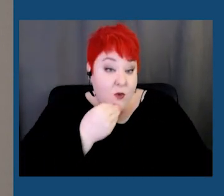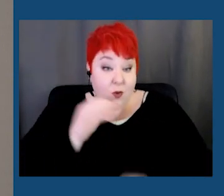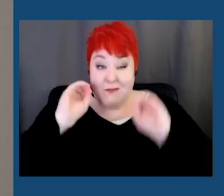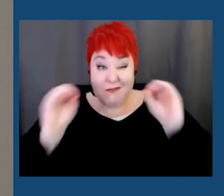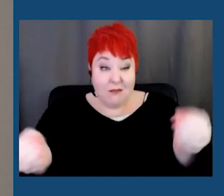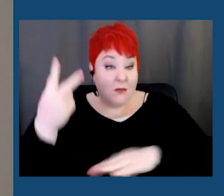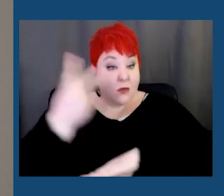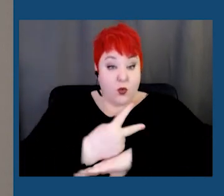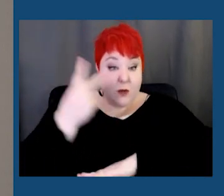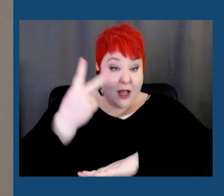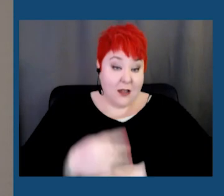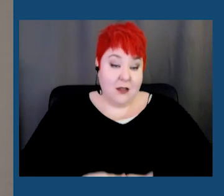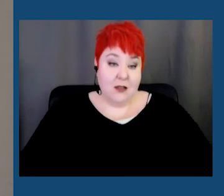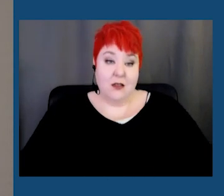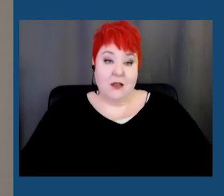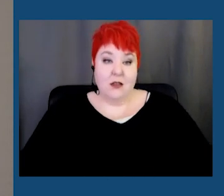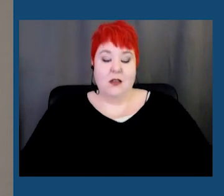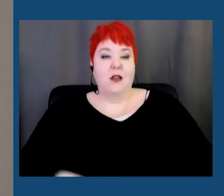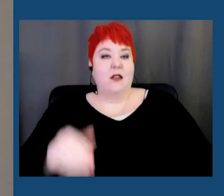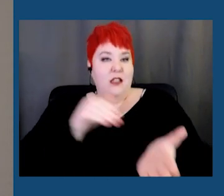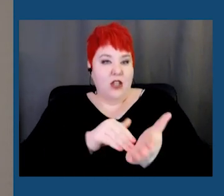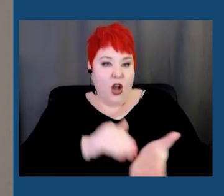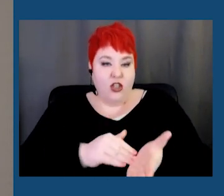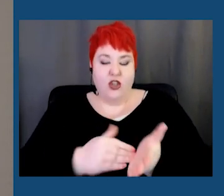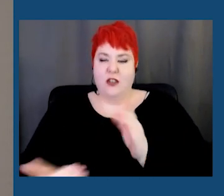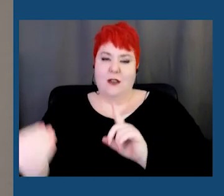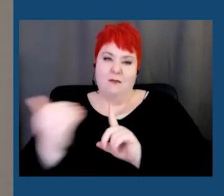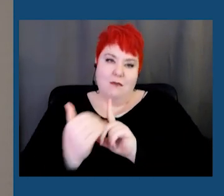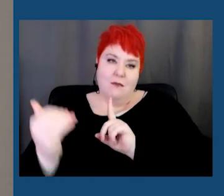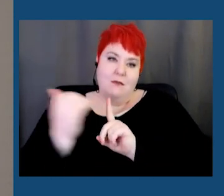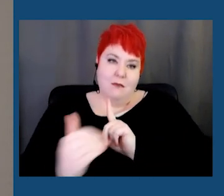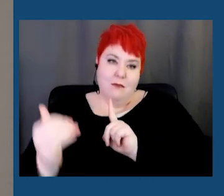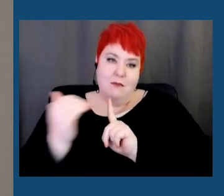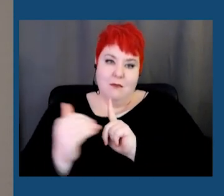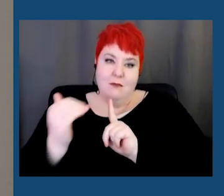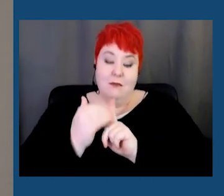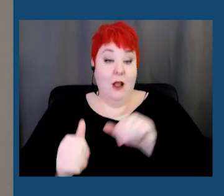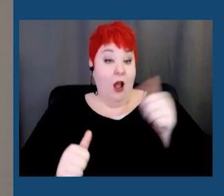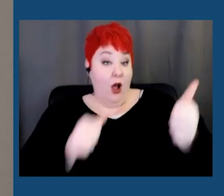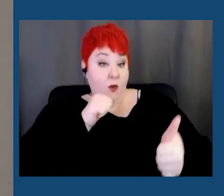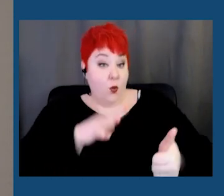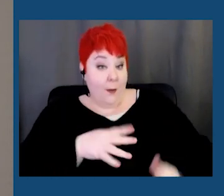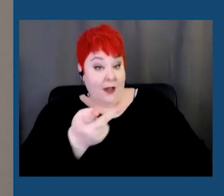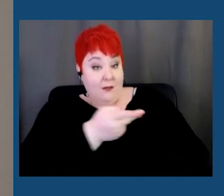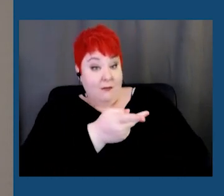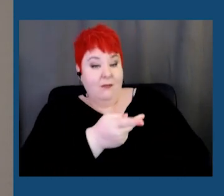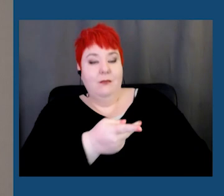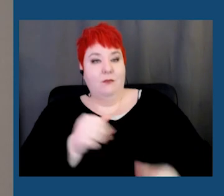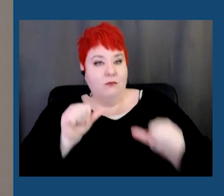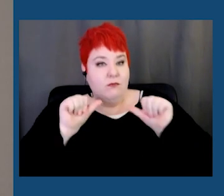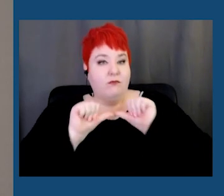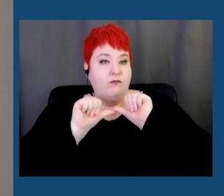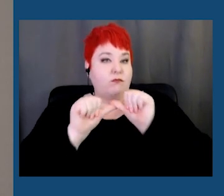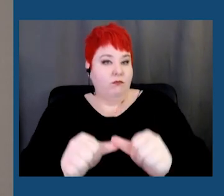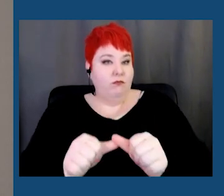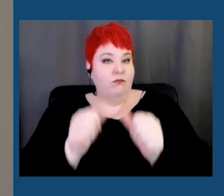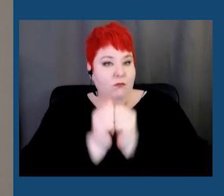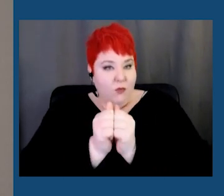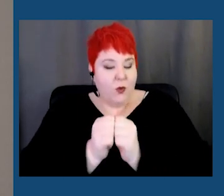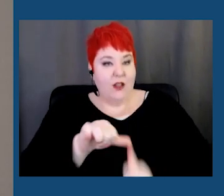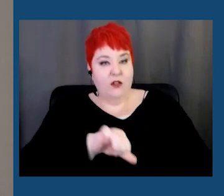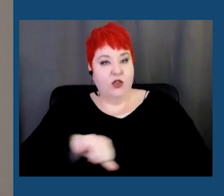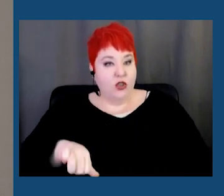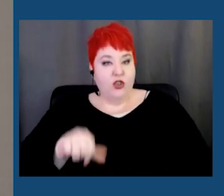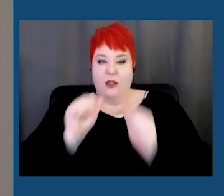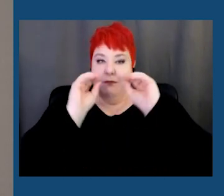The doctors were repeatedly convincing me and another woman across from me to undergo the procedure without anesthesia.